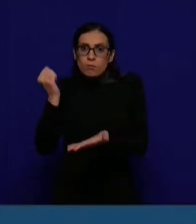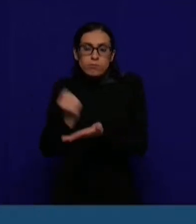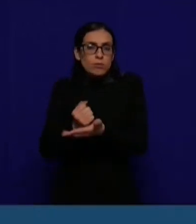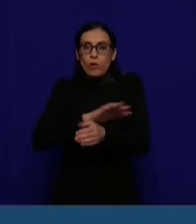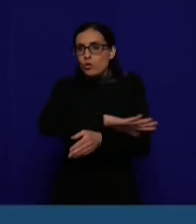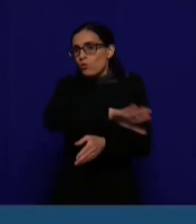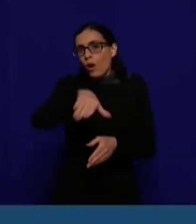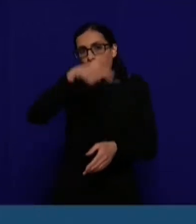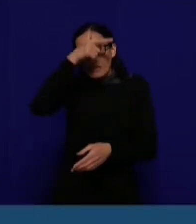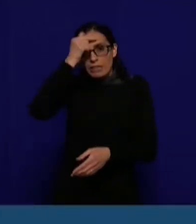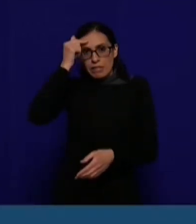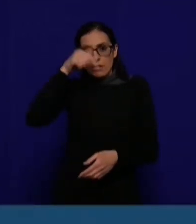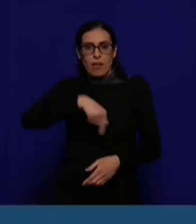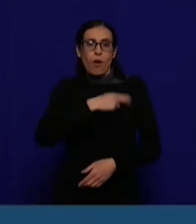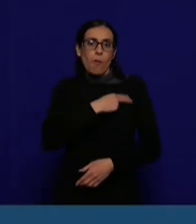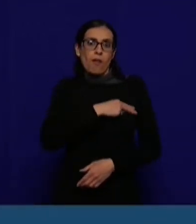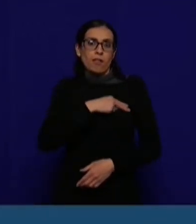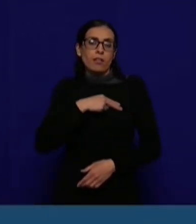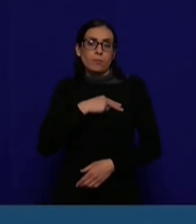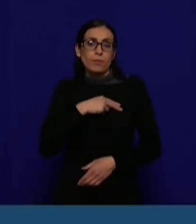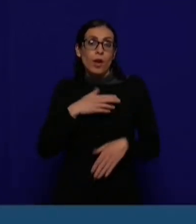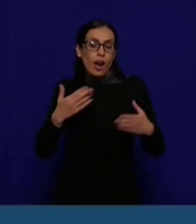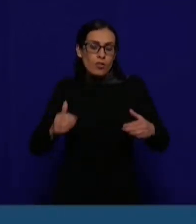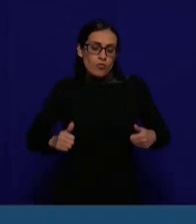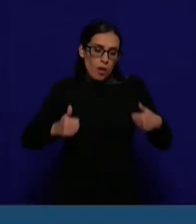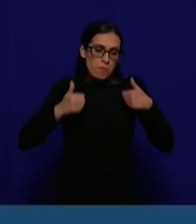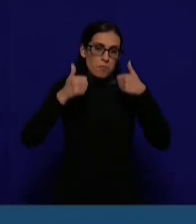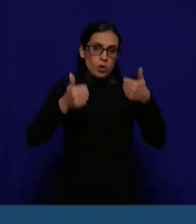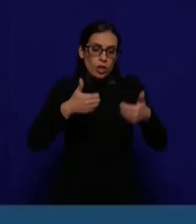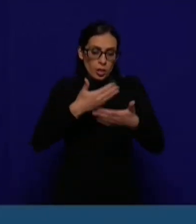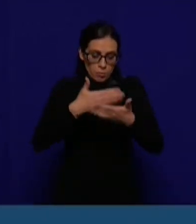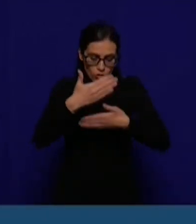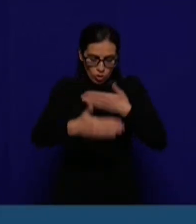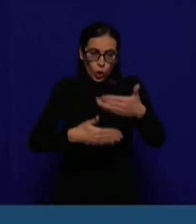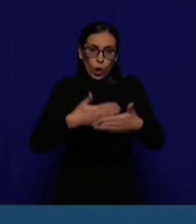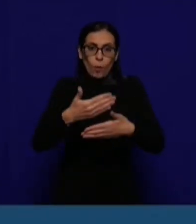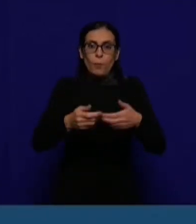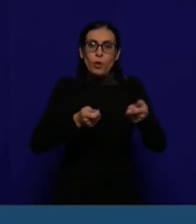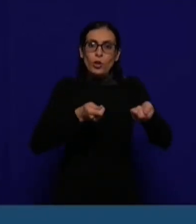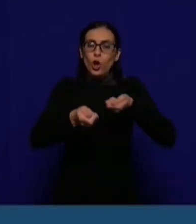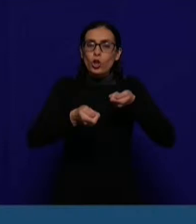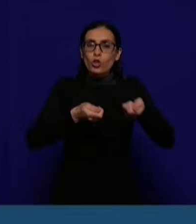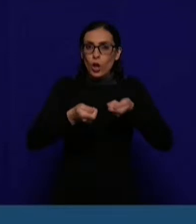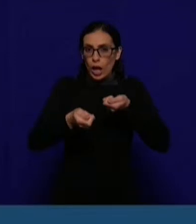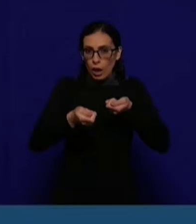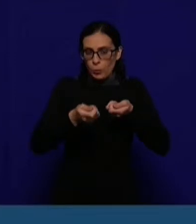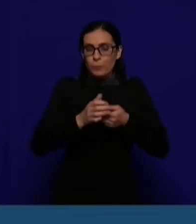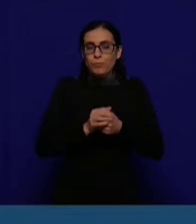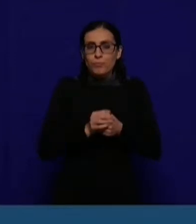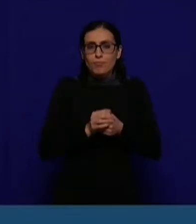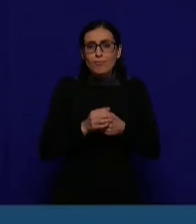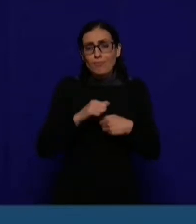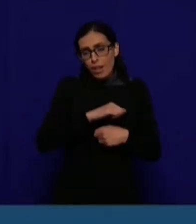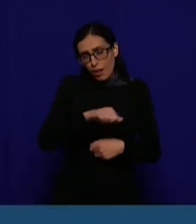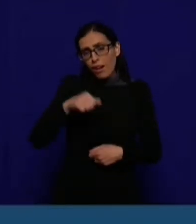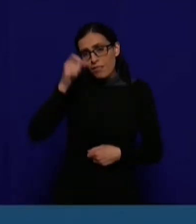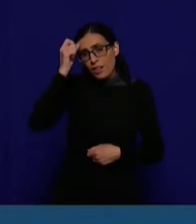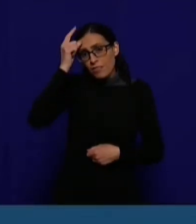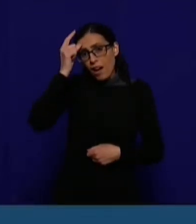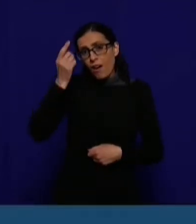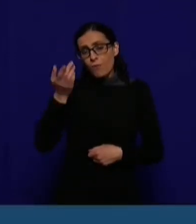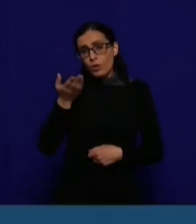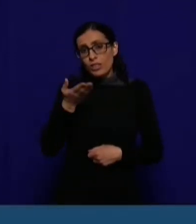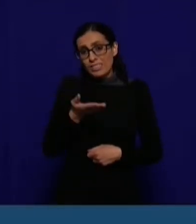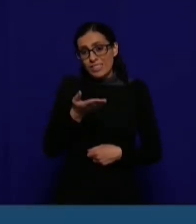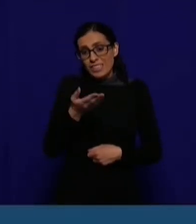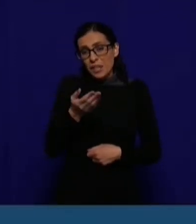Malta. And this is very important so that we can continue to control as much as possible. However, we know that that is a